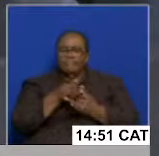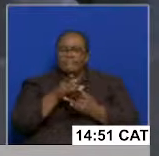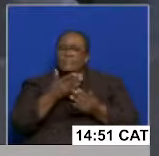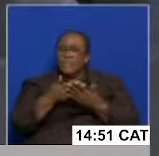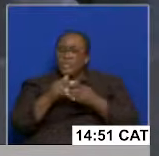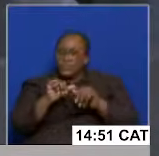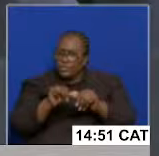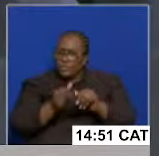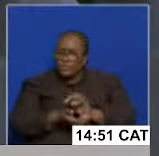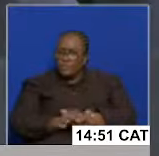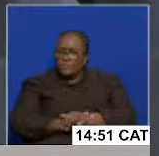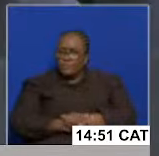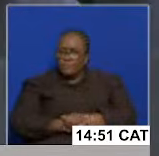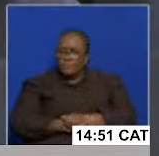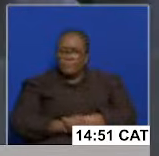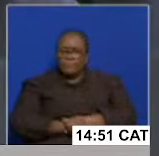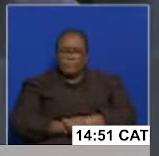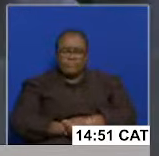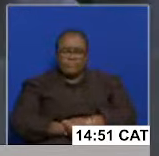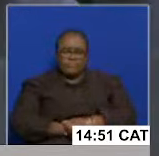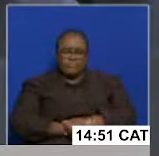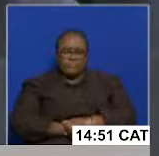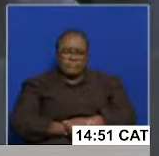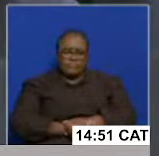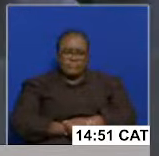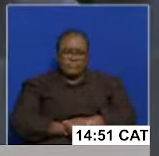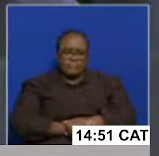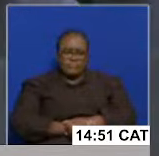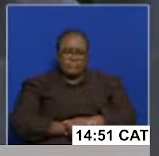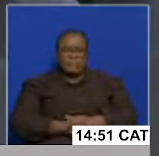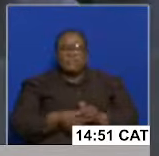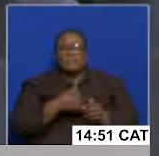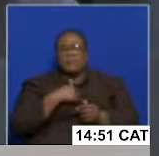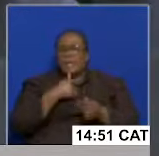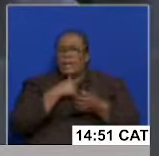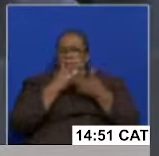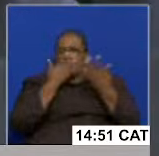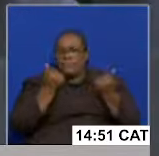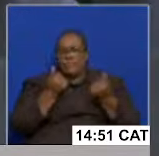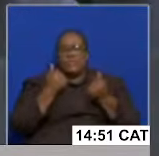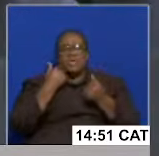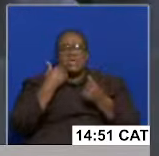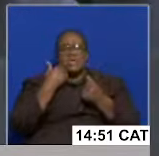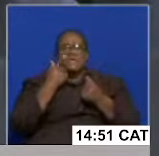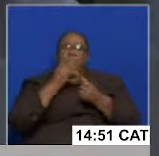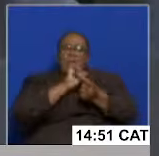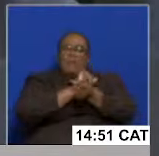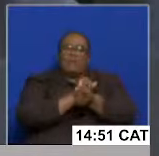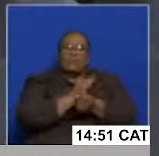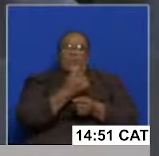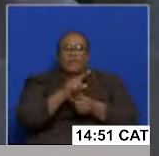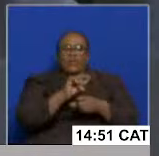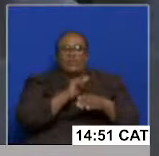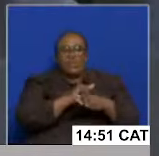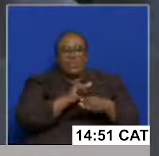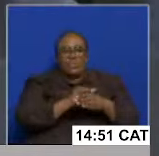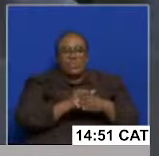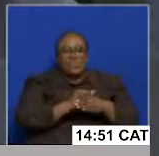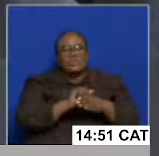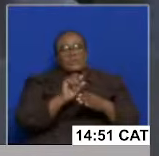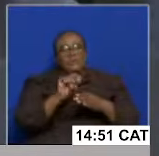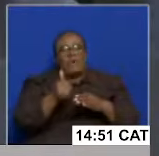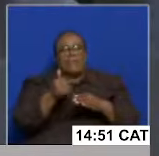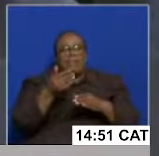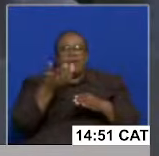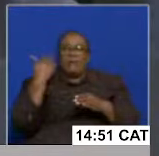Okay, yeah. So I don't know if they arrested them for the stones in other previous cases,